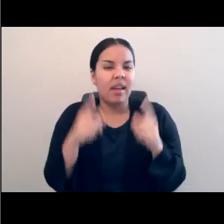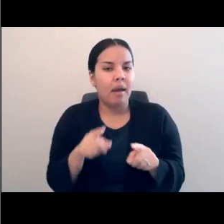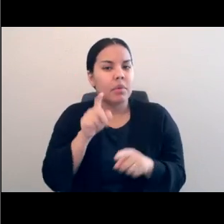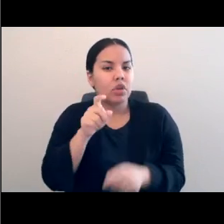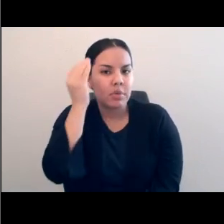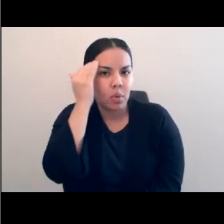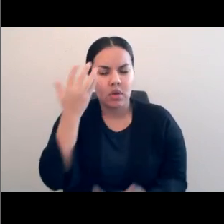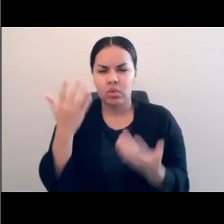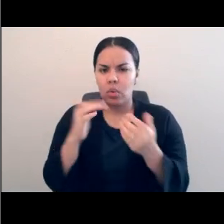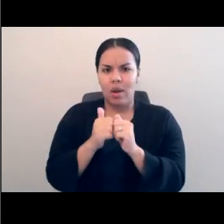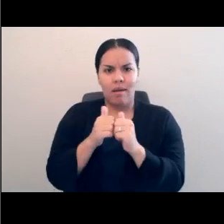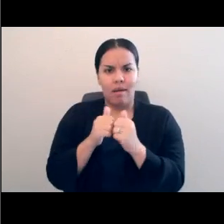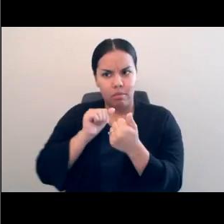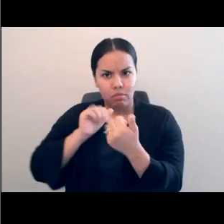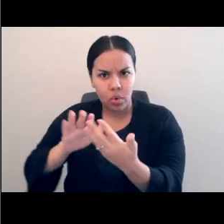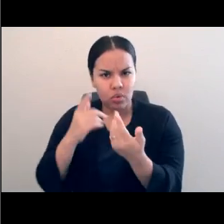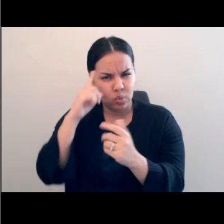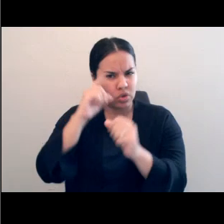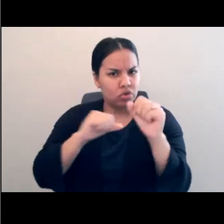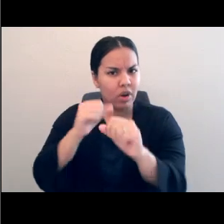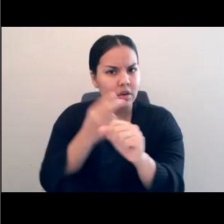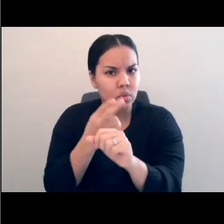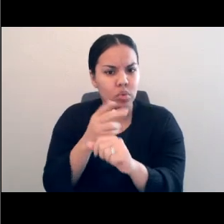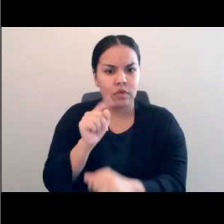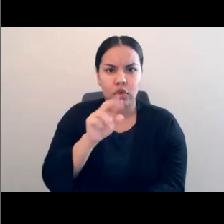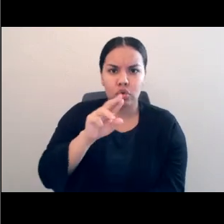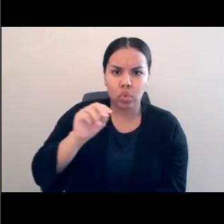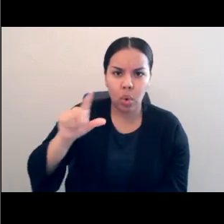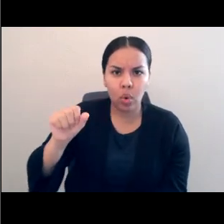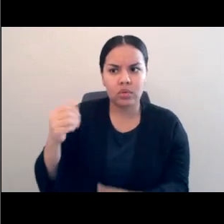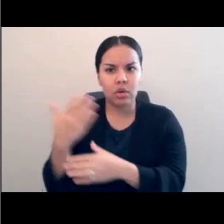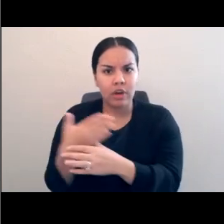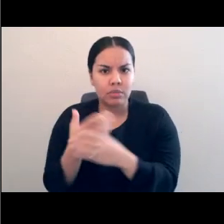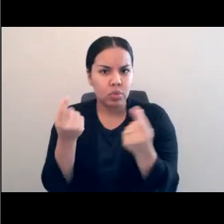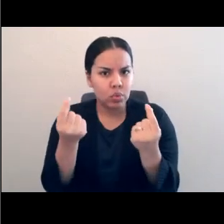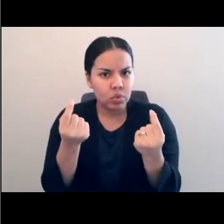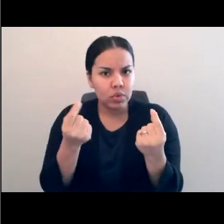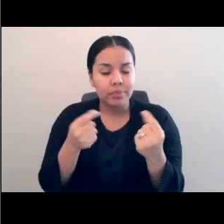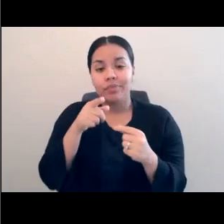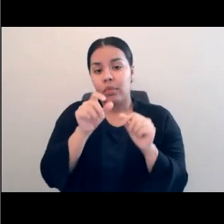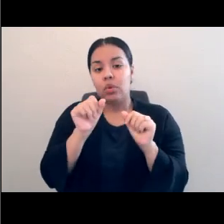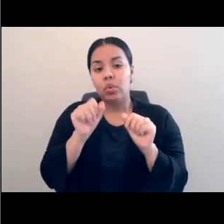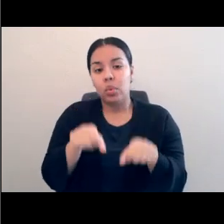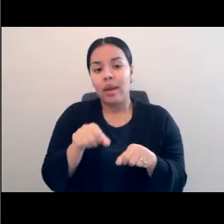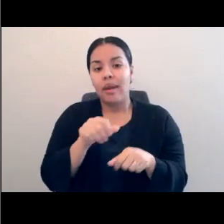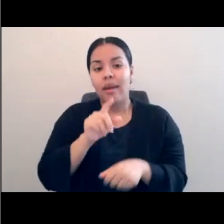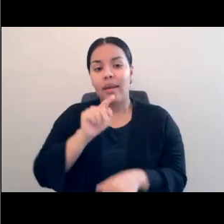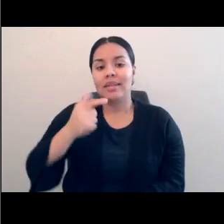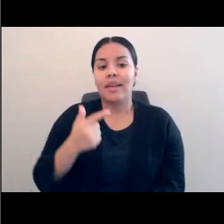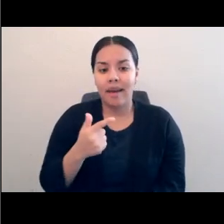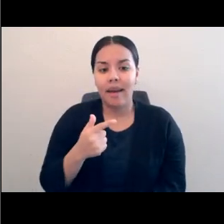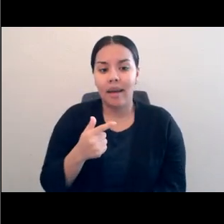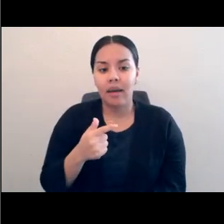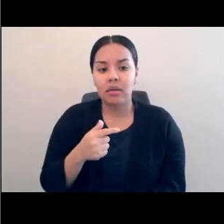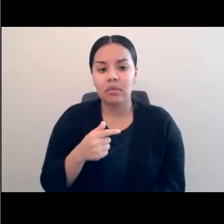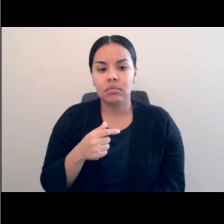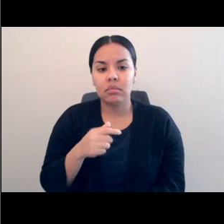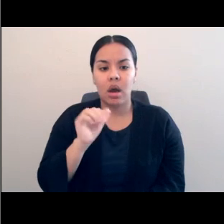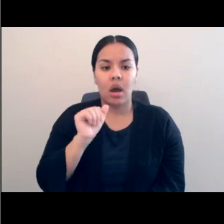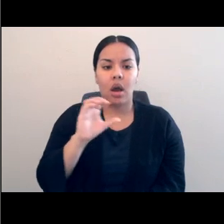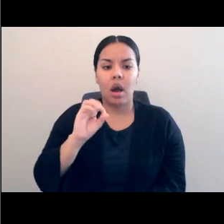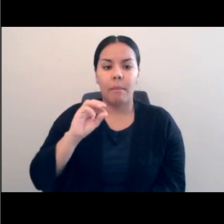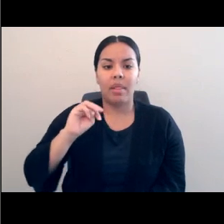some strategies you can use? Well, you can tag in accomplices. So white men have